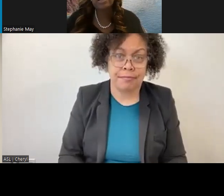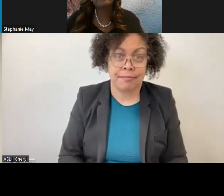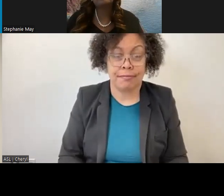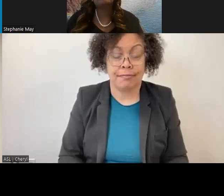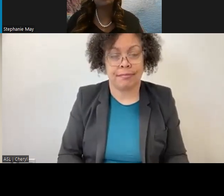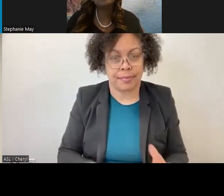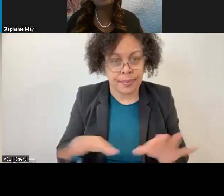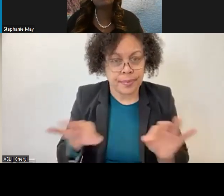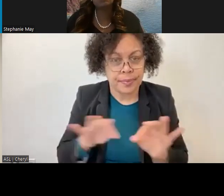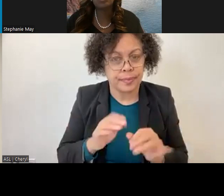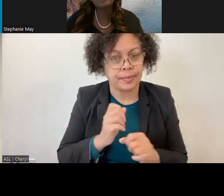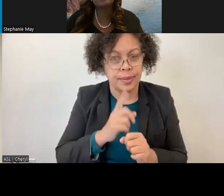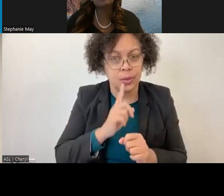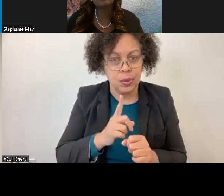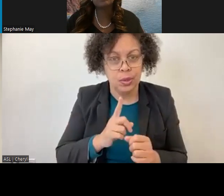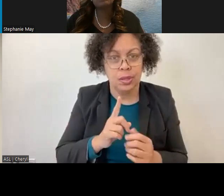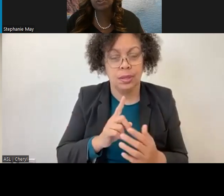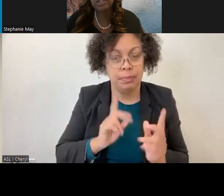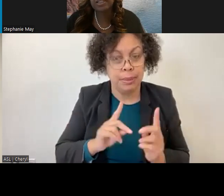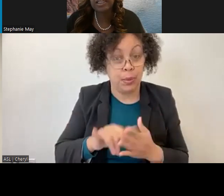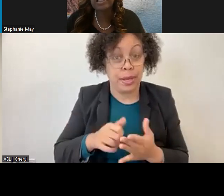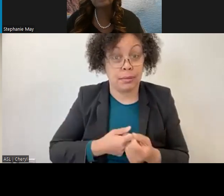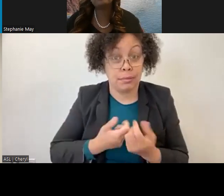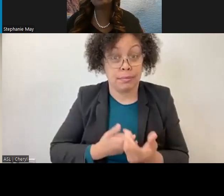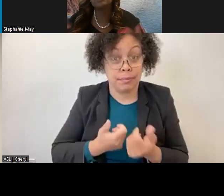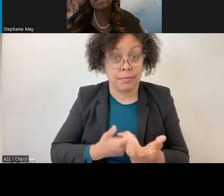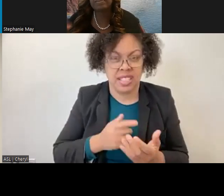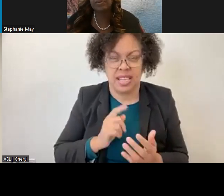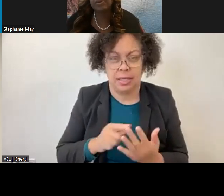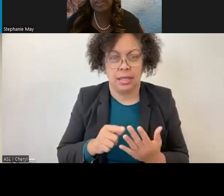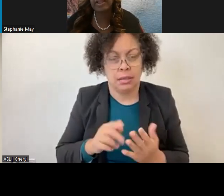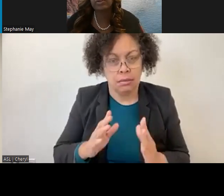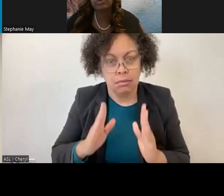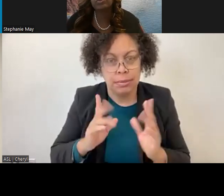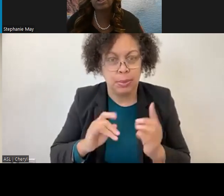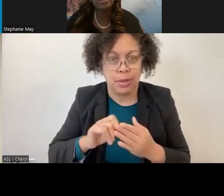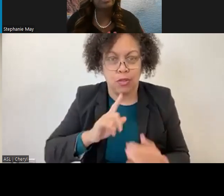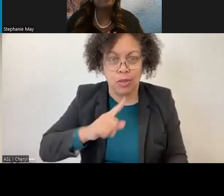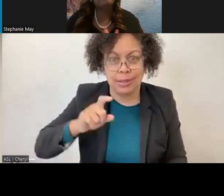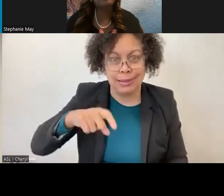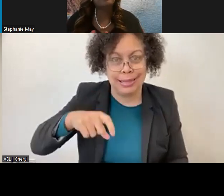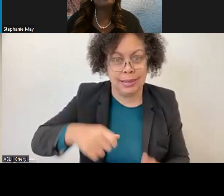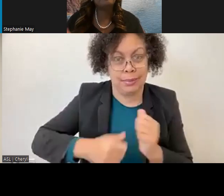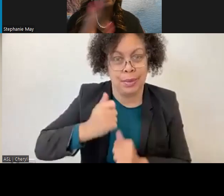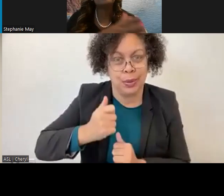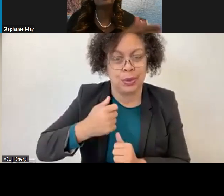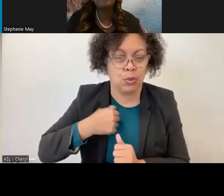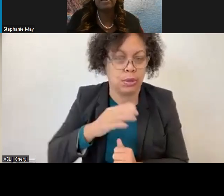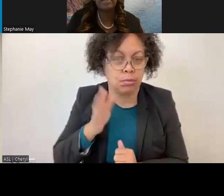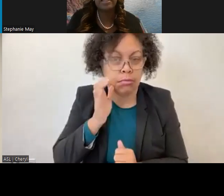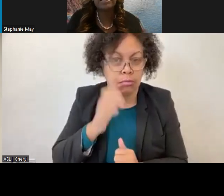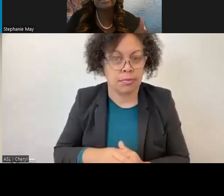making certain that the voices of the ones that are the most at need come to the table, that you bring